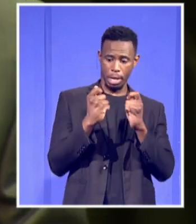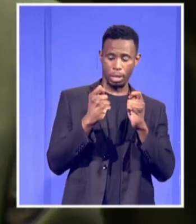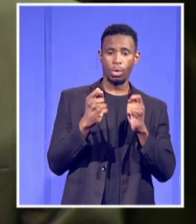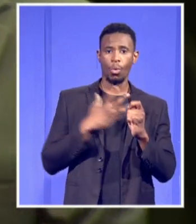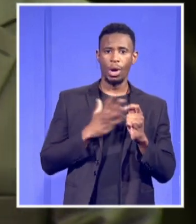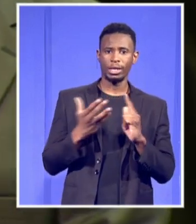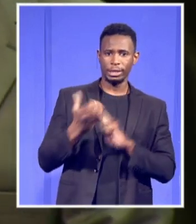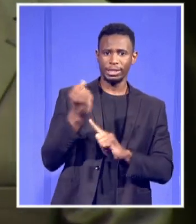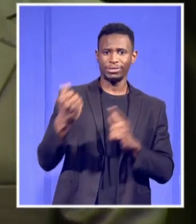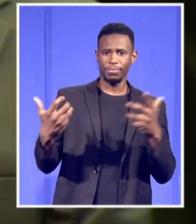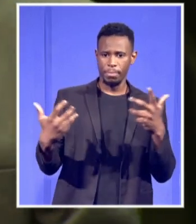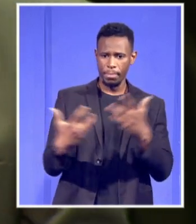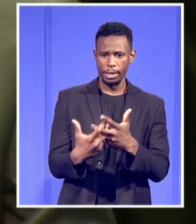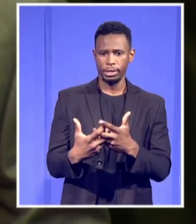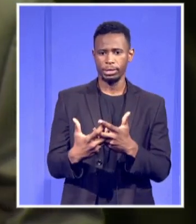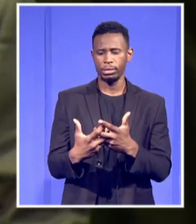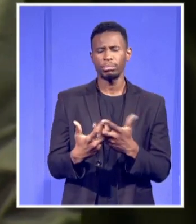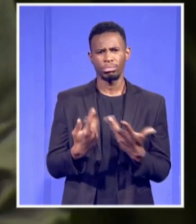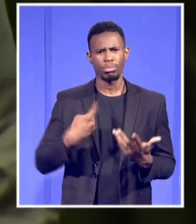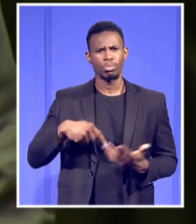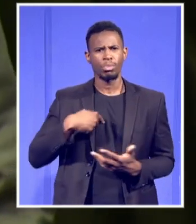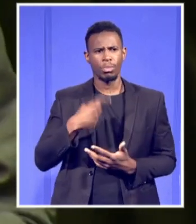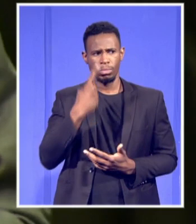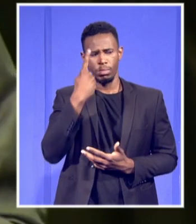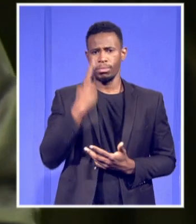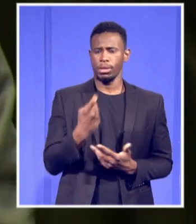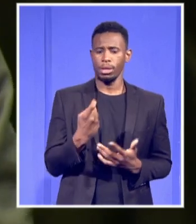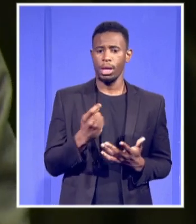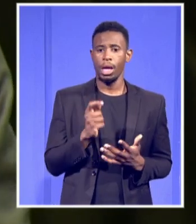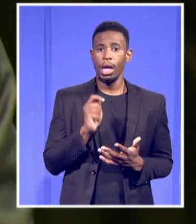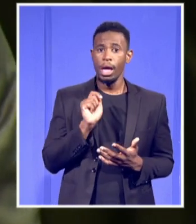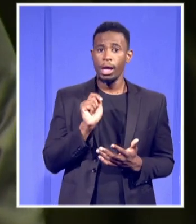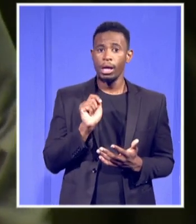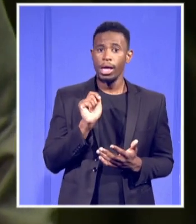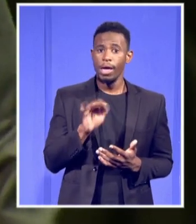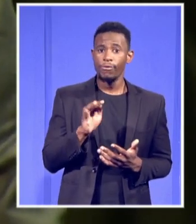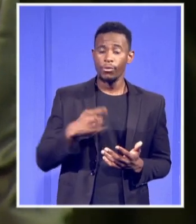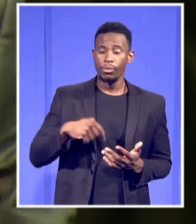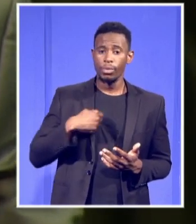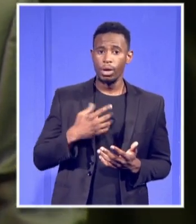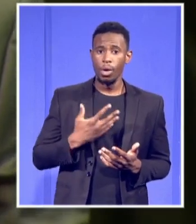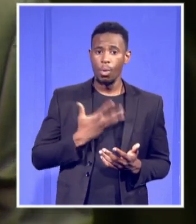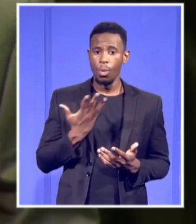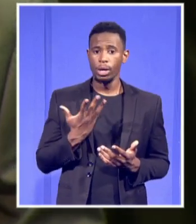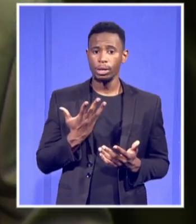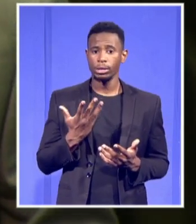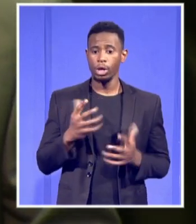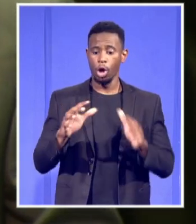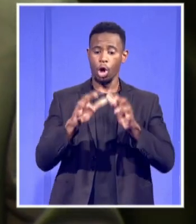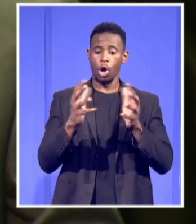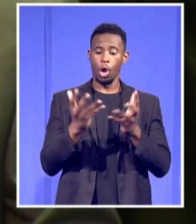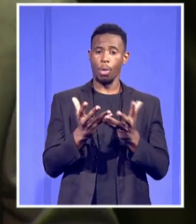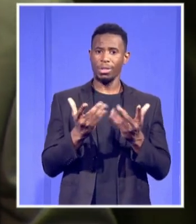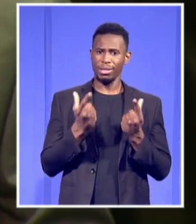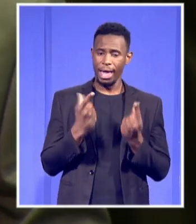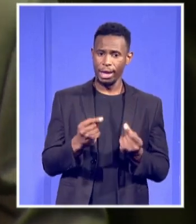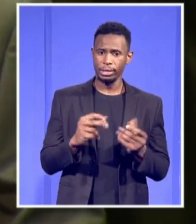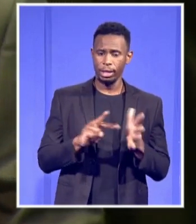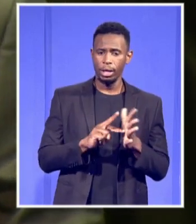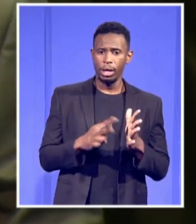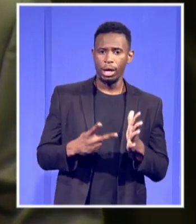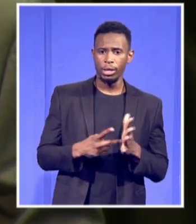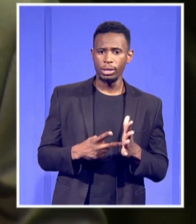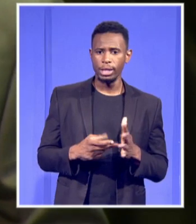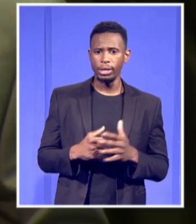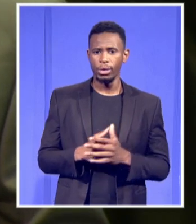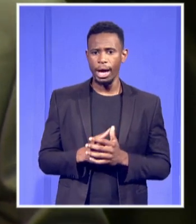So we believe that if we are to achieve global action plan, every country,